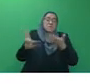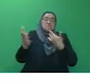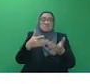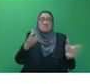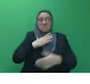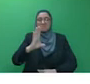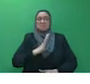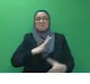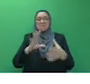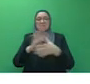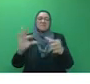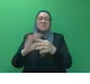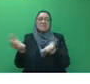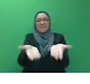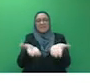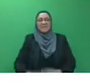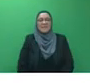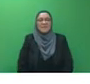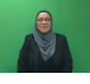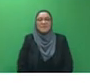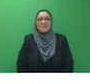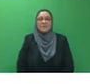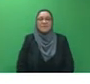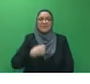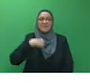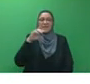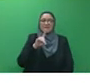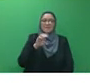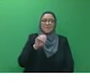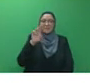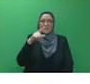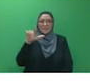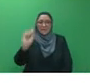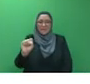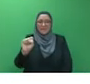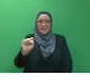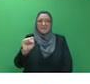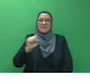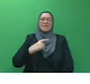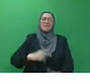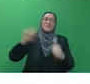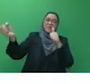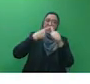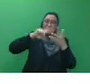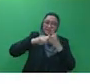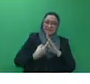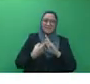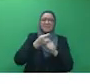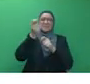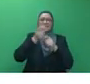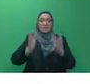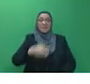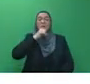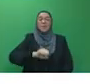teaching previously or you want to give that as part of a background is fine with us um okay I'm Douglas Lim I'm predominantly a